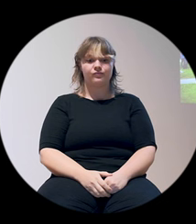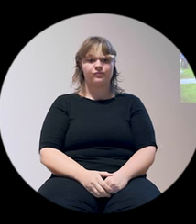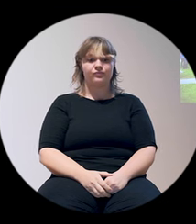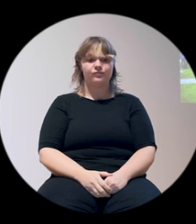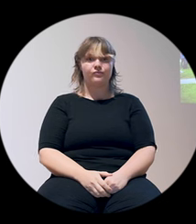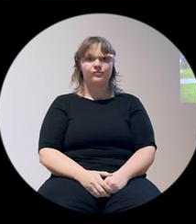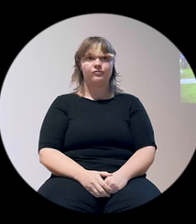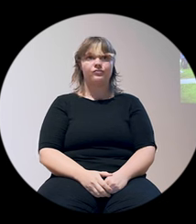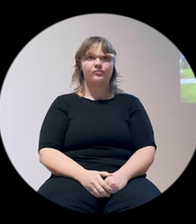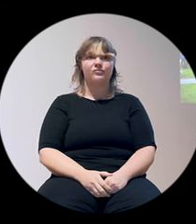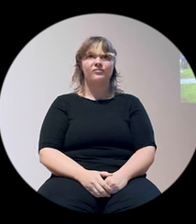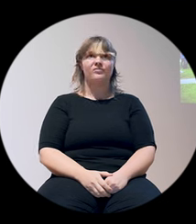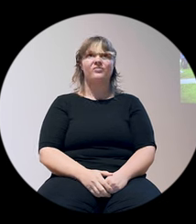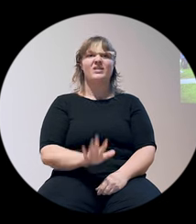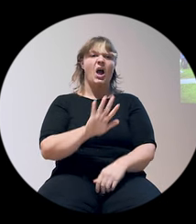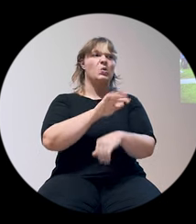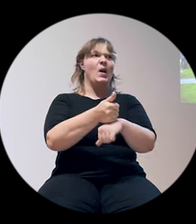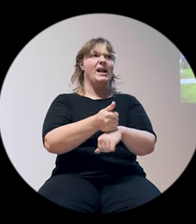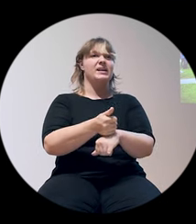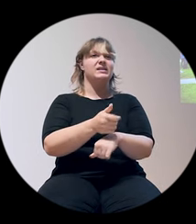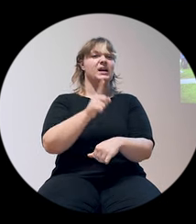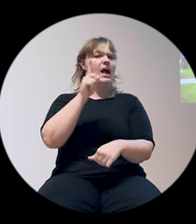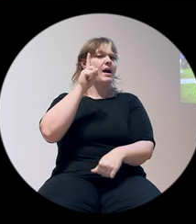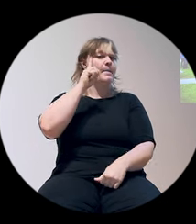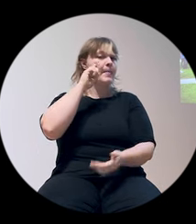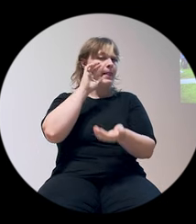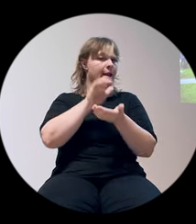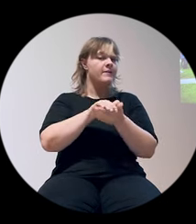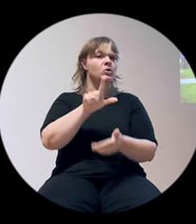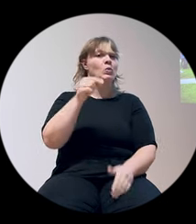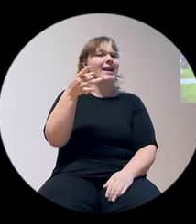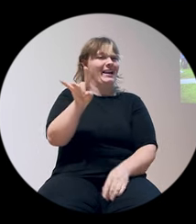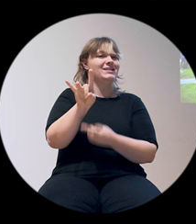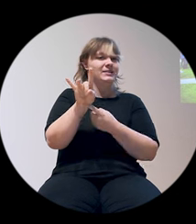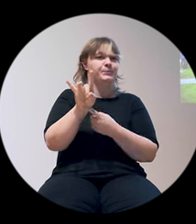raised, I believe, maybe in 2018.